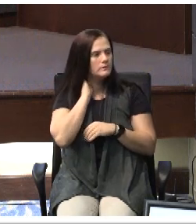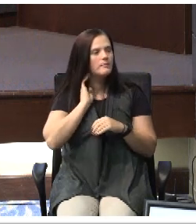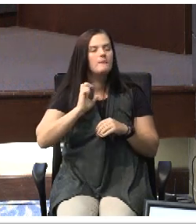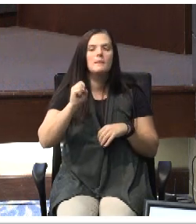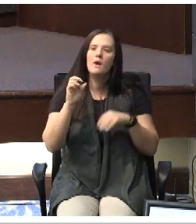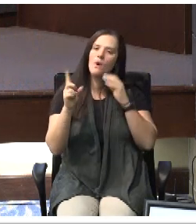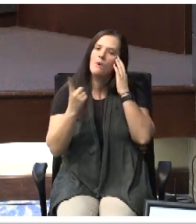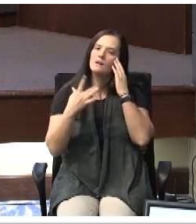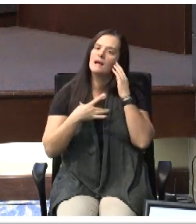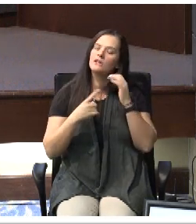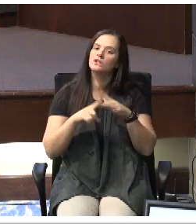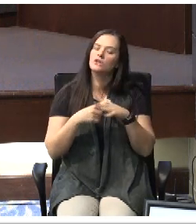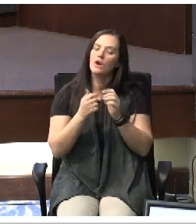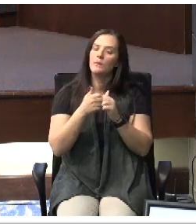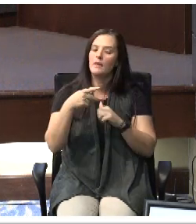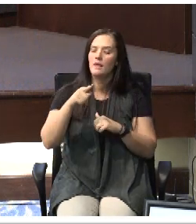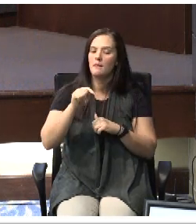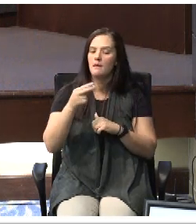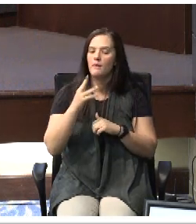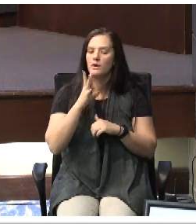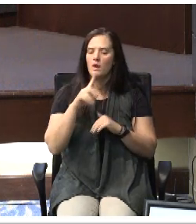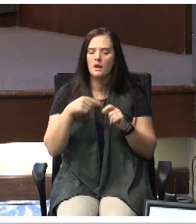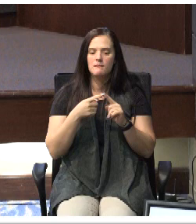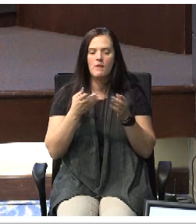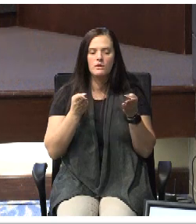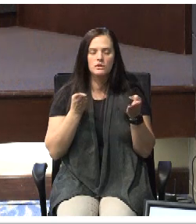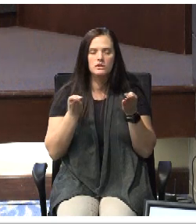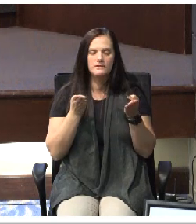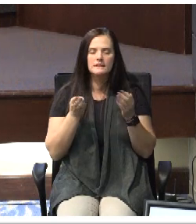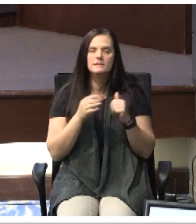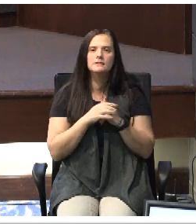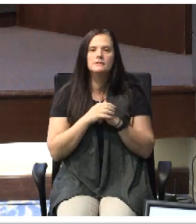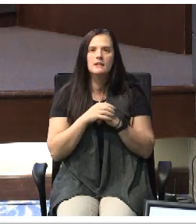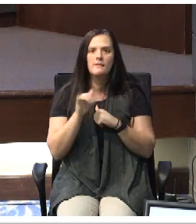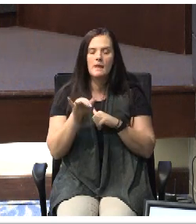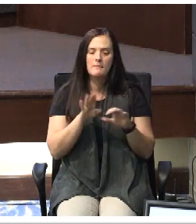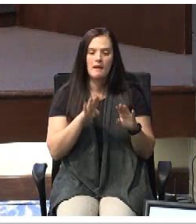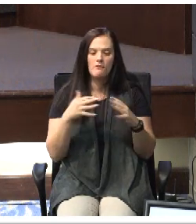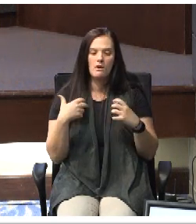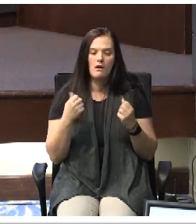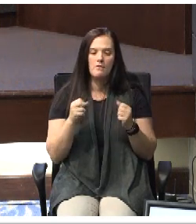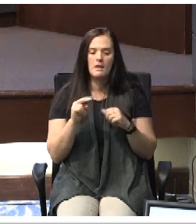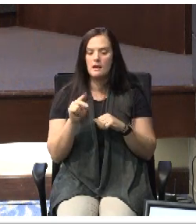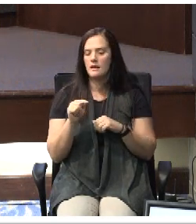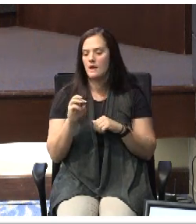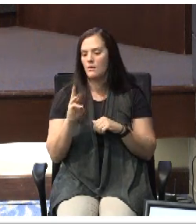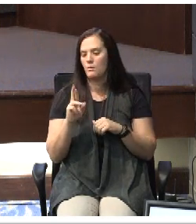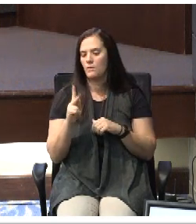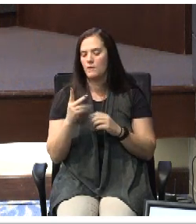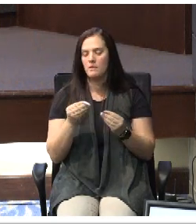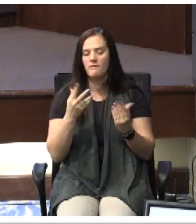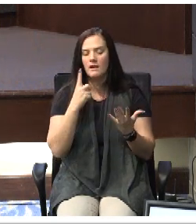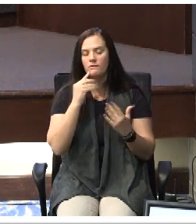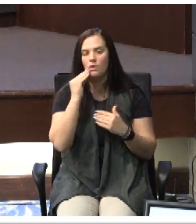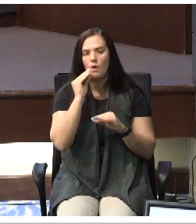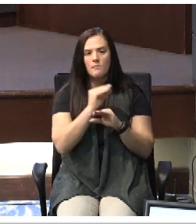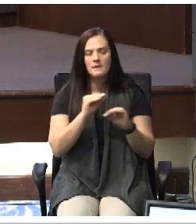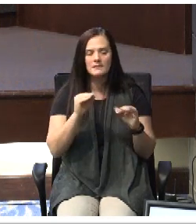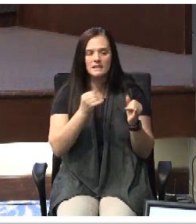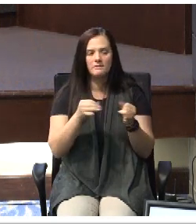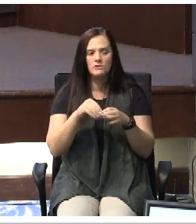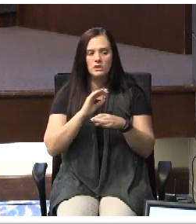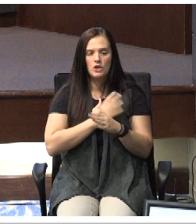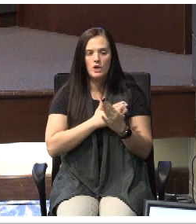So I always like to start with PATH when I talk about the services that the Behavioral Health Network provides for homeless individuals in our